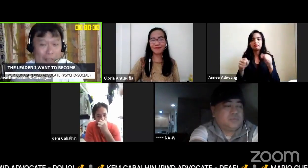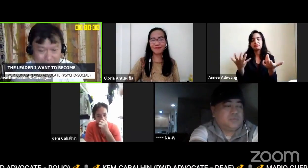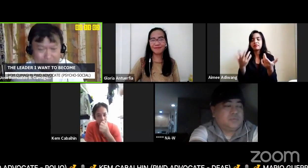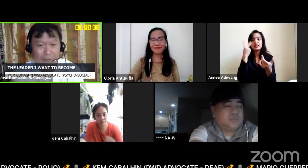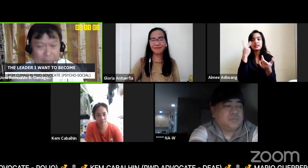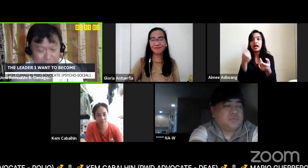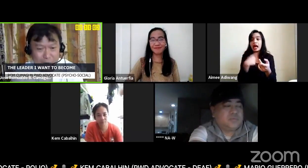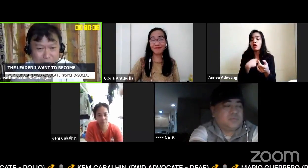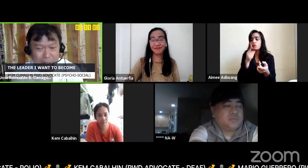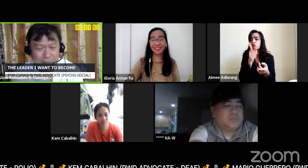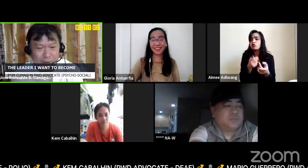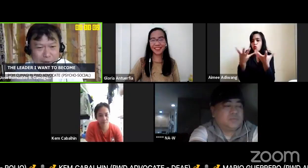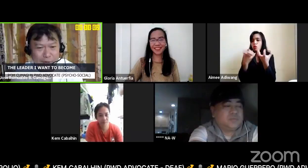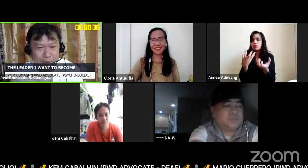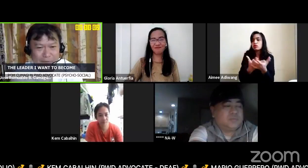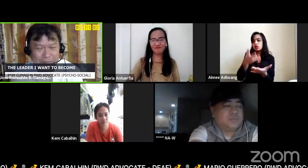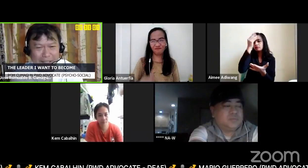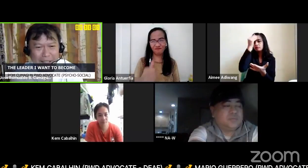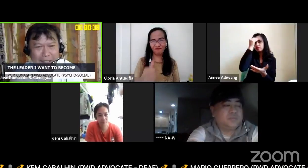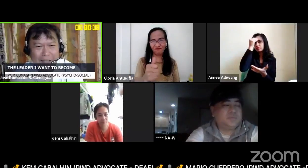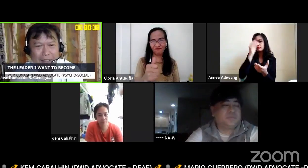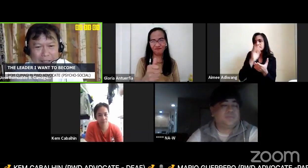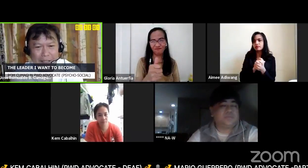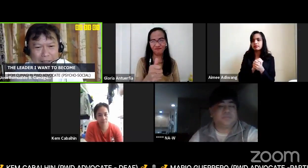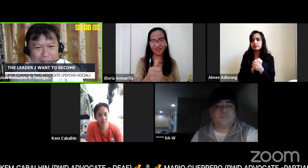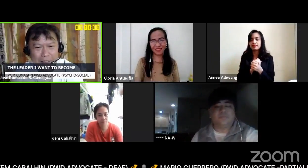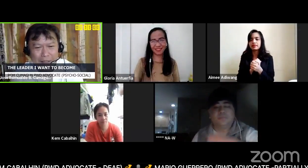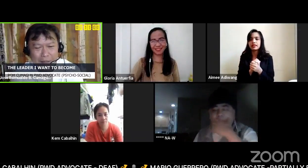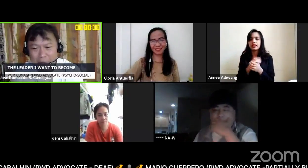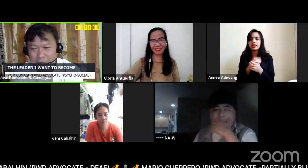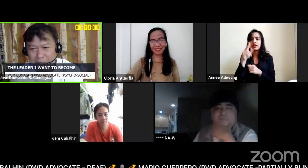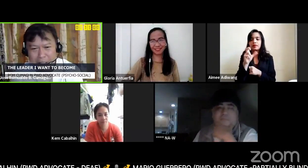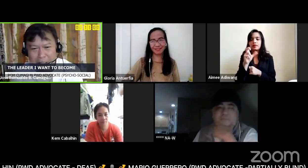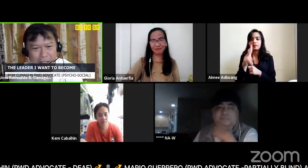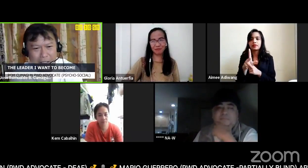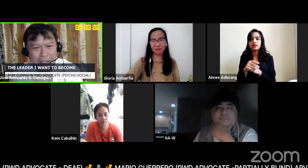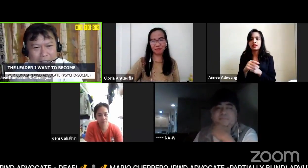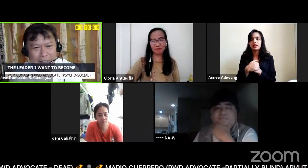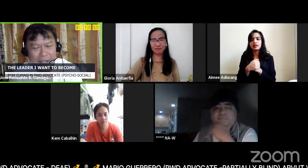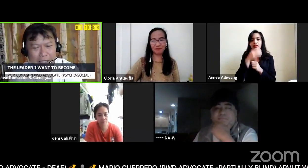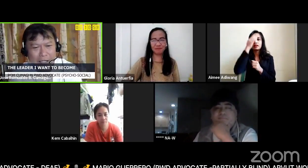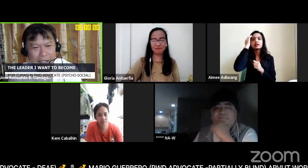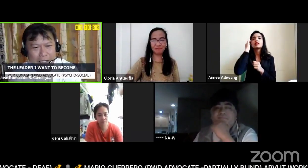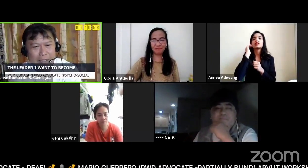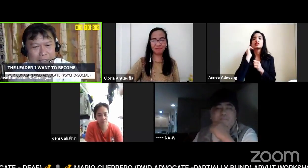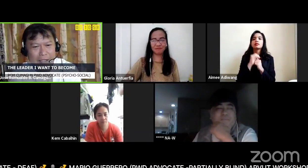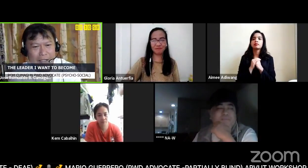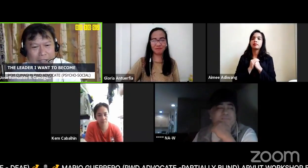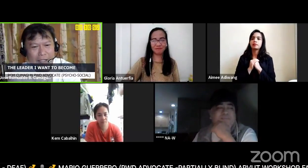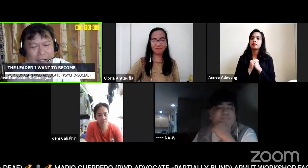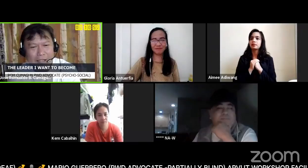I want to learn, for sure. That's for sure. Okay. So